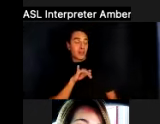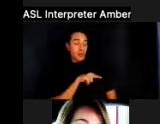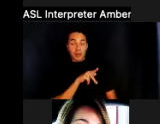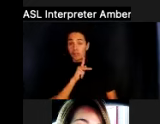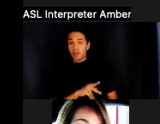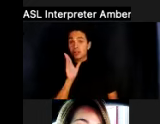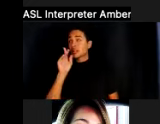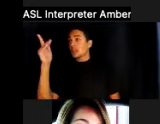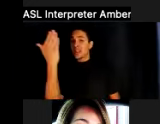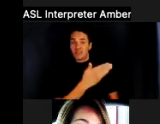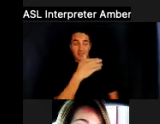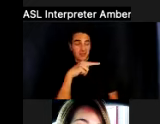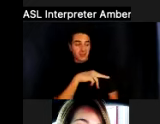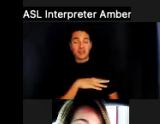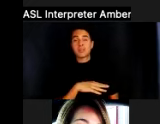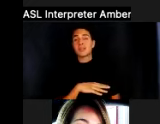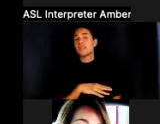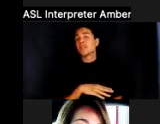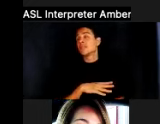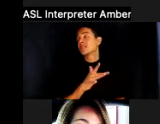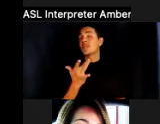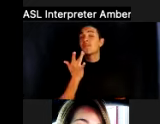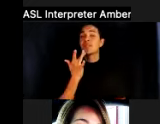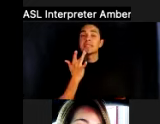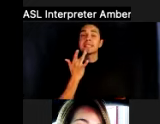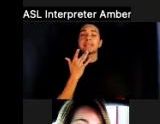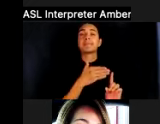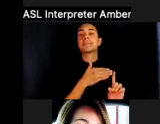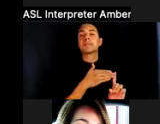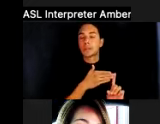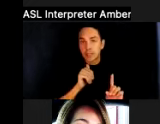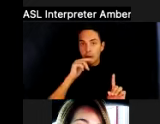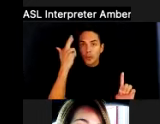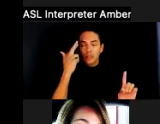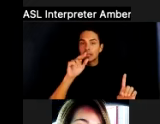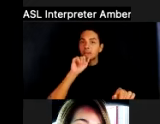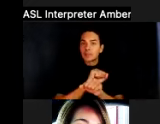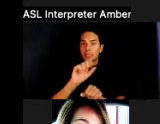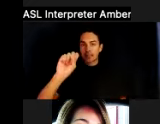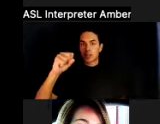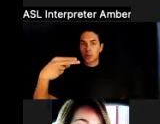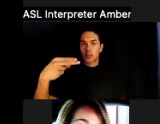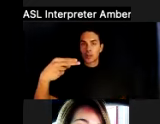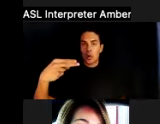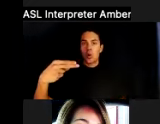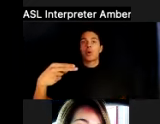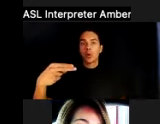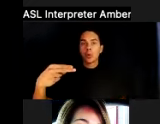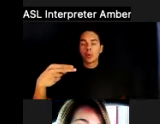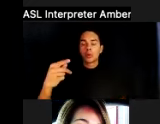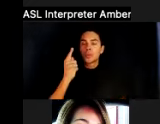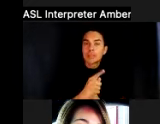sort of receiving, not realizing that perhaps this is sexual harassment, and that other folks could think that